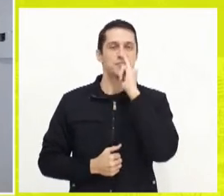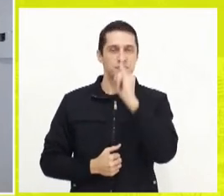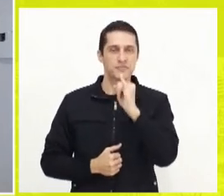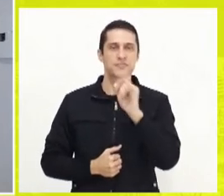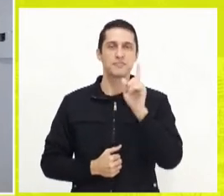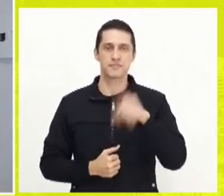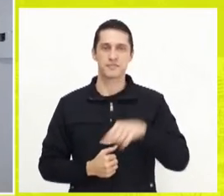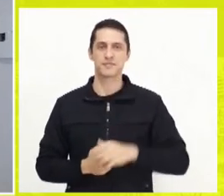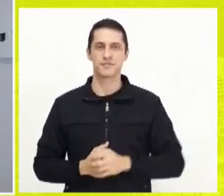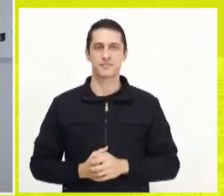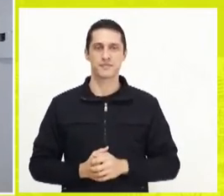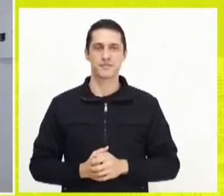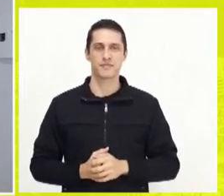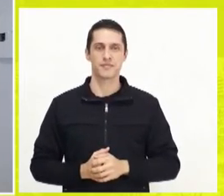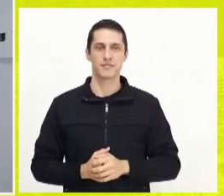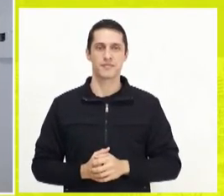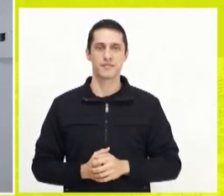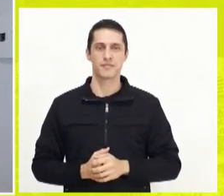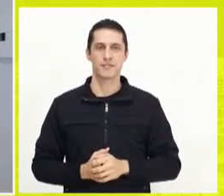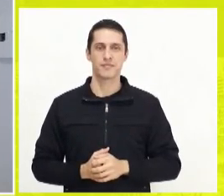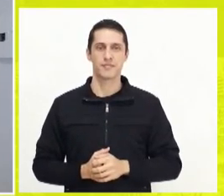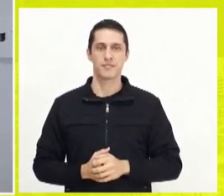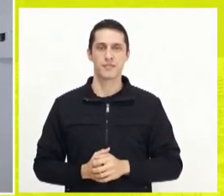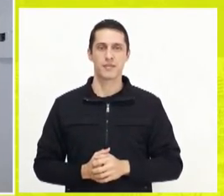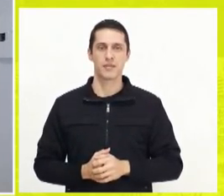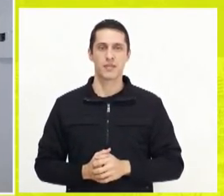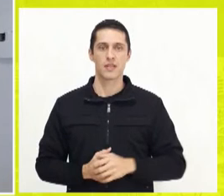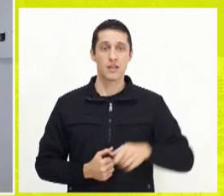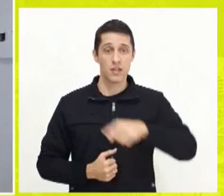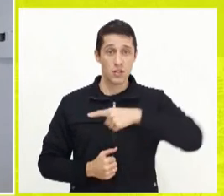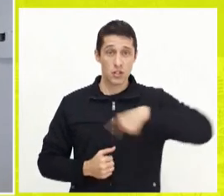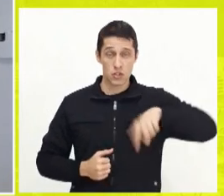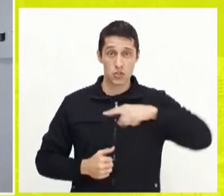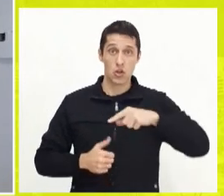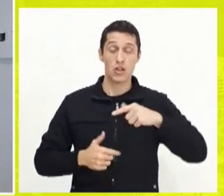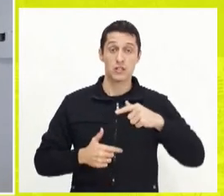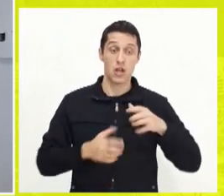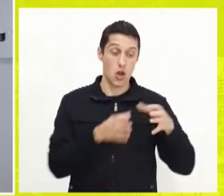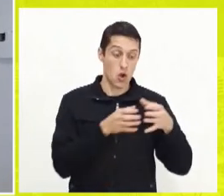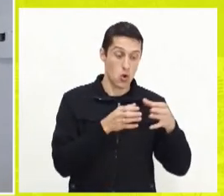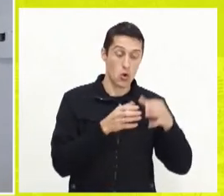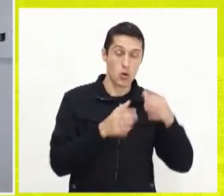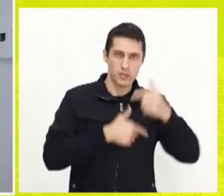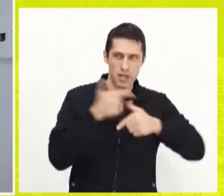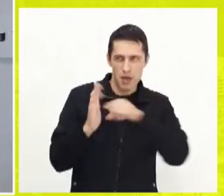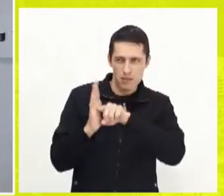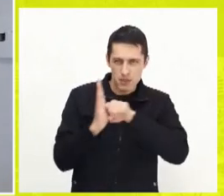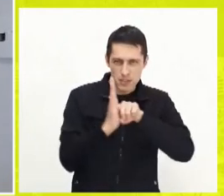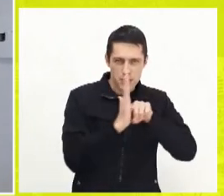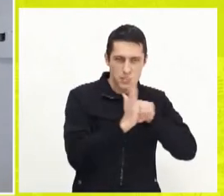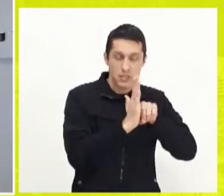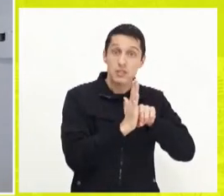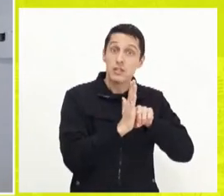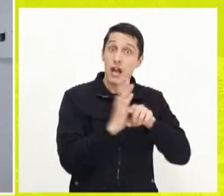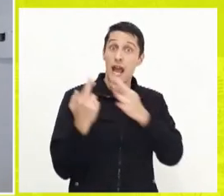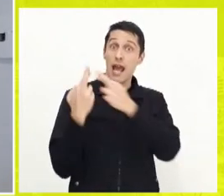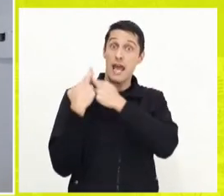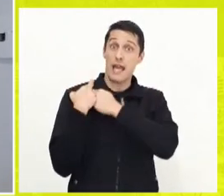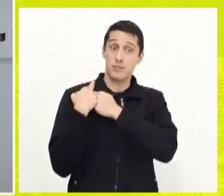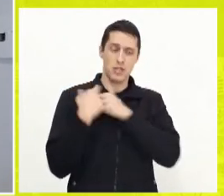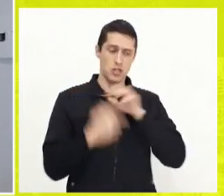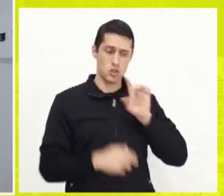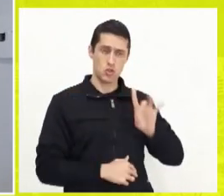say that that it's impossible for us fact-checkers to carry all this load alone we